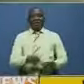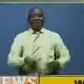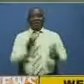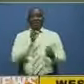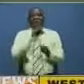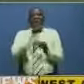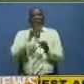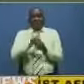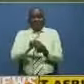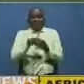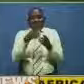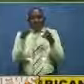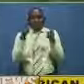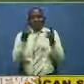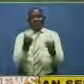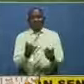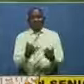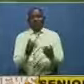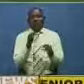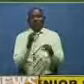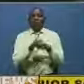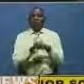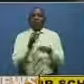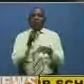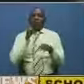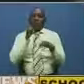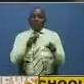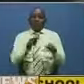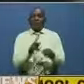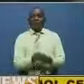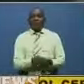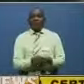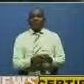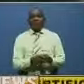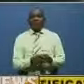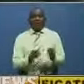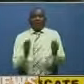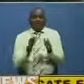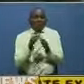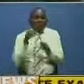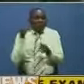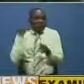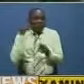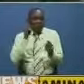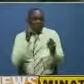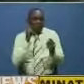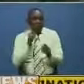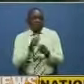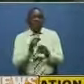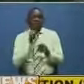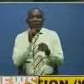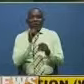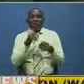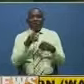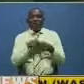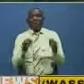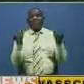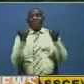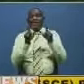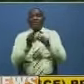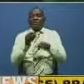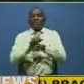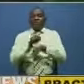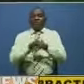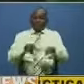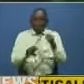involvement in the current happenings on River Nkobra. No small scale miner is issued license to go and operate on a river